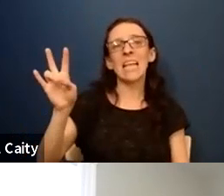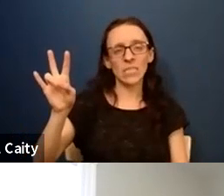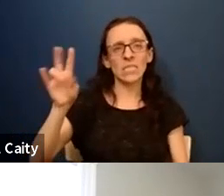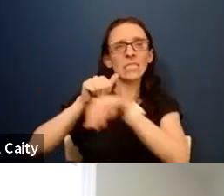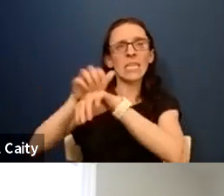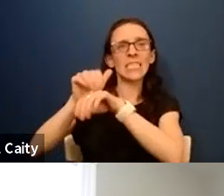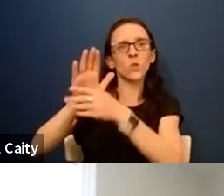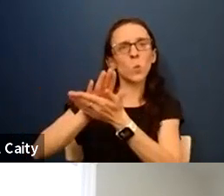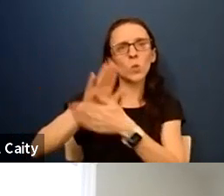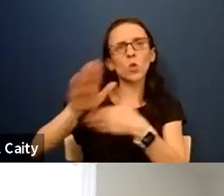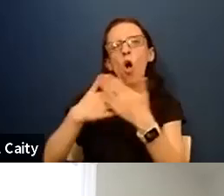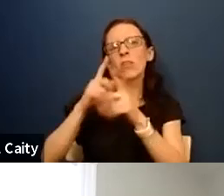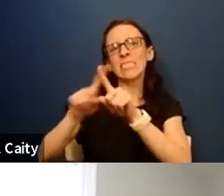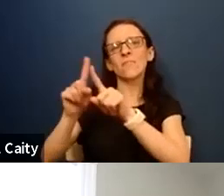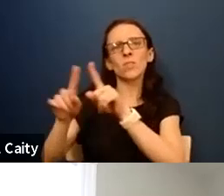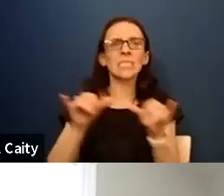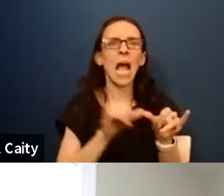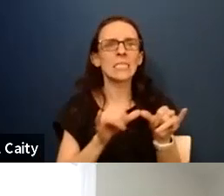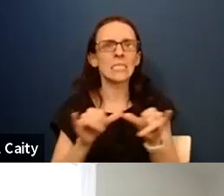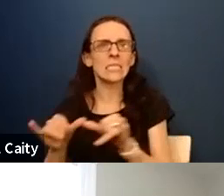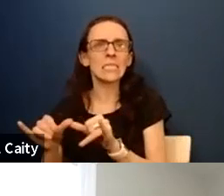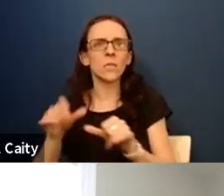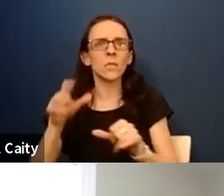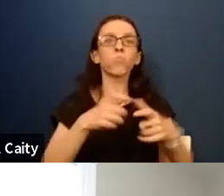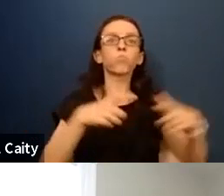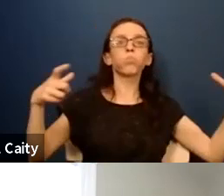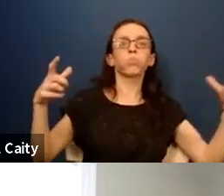sizes, putting undue pressure on